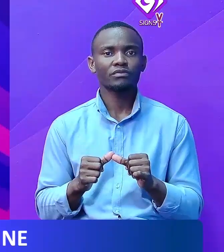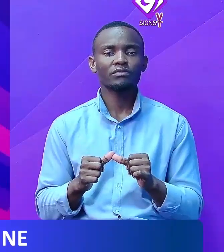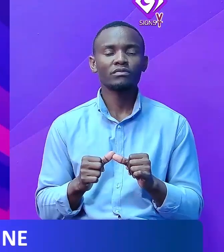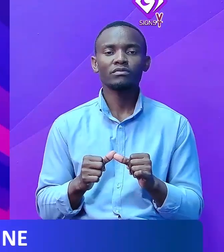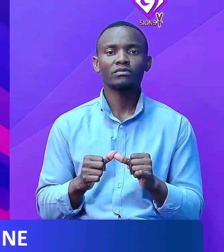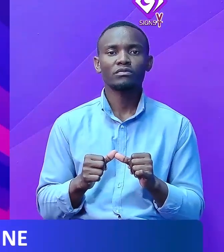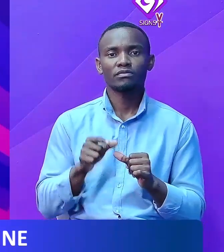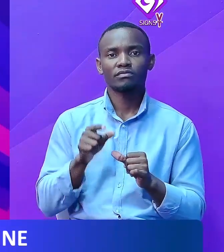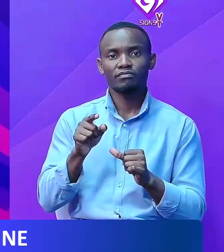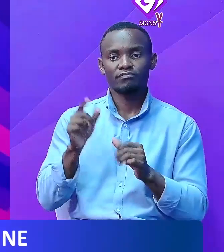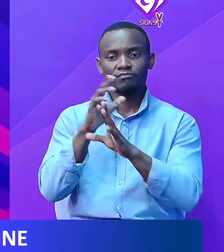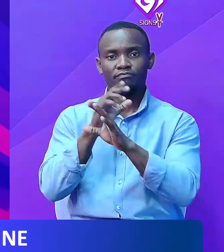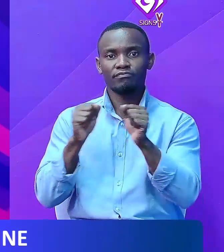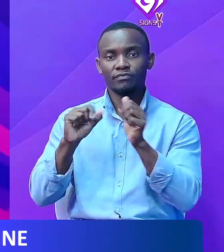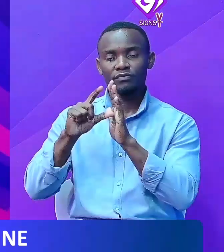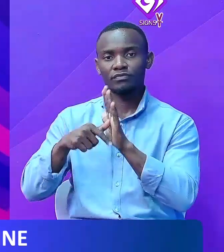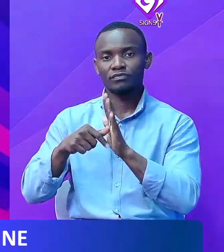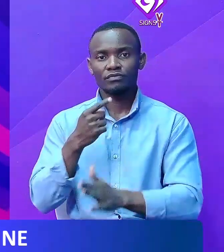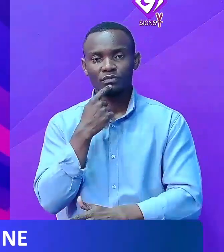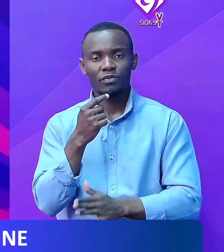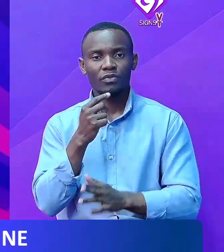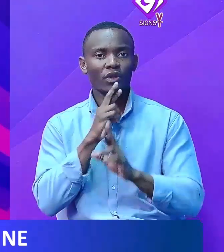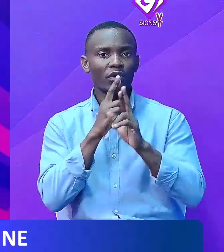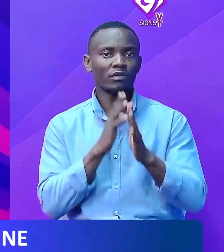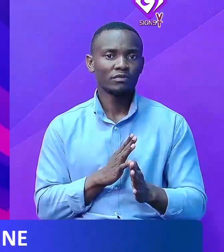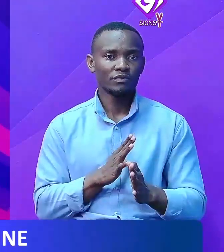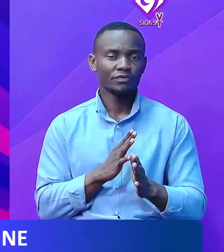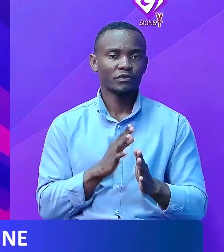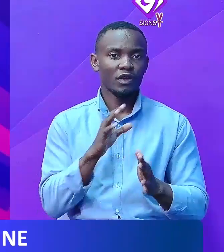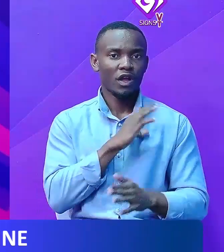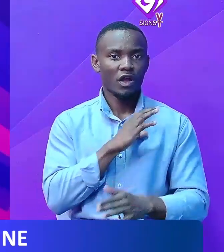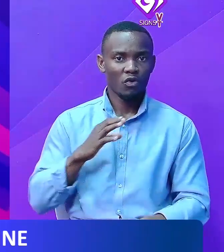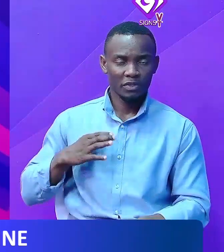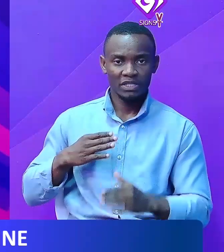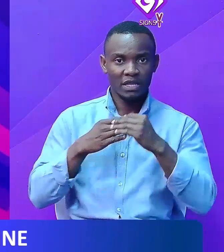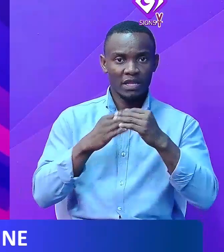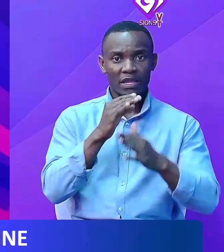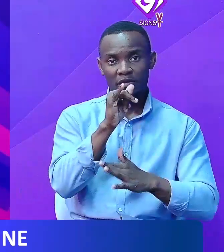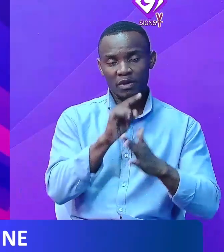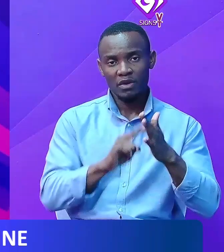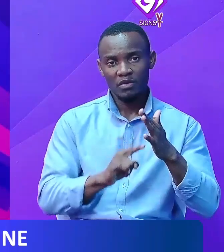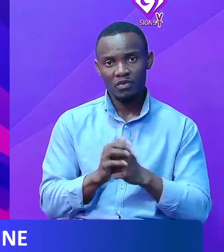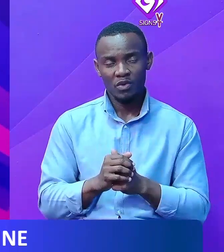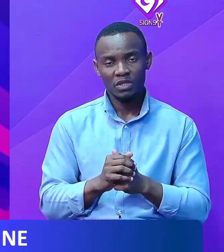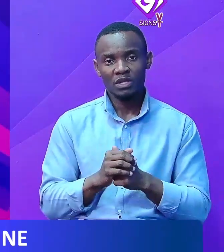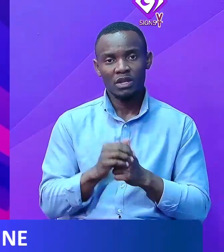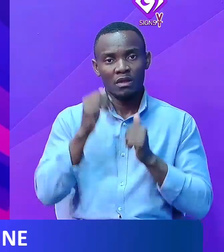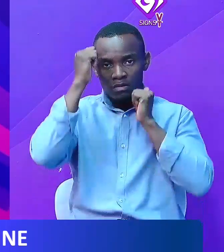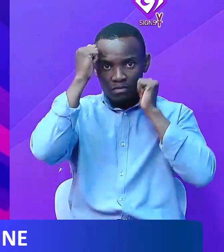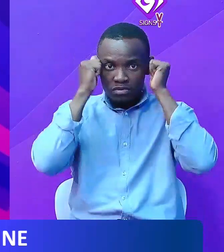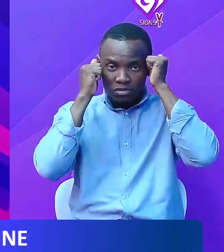Randrianirina later told reporters a committee led by the military would rule the country for a period of up to 2